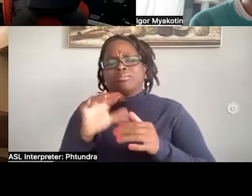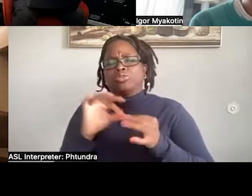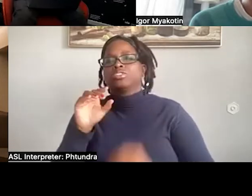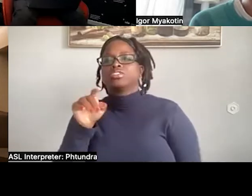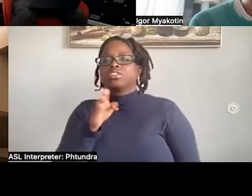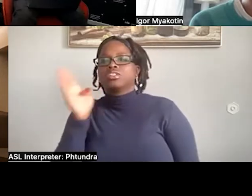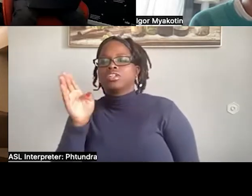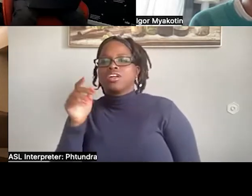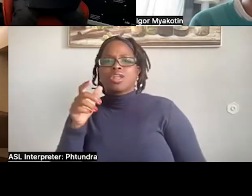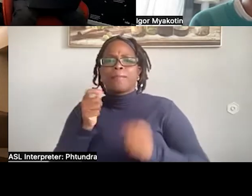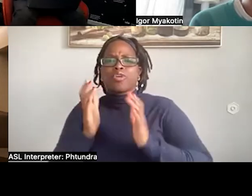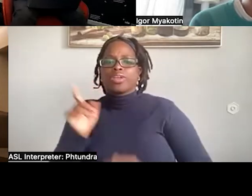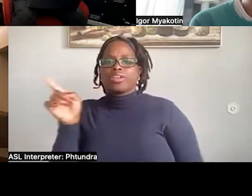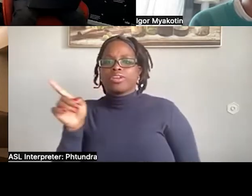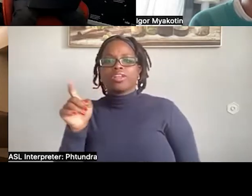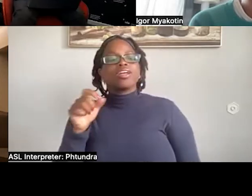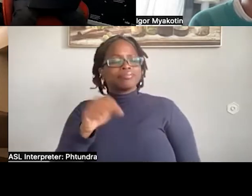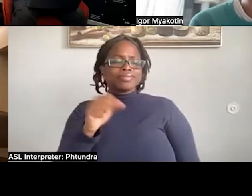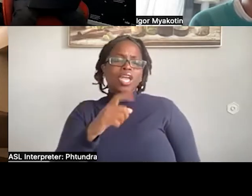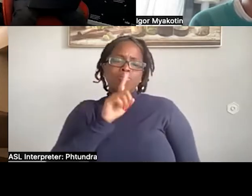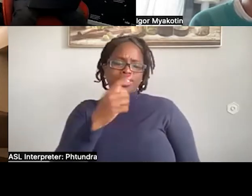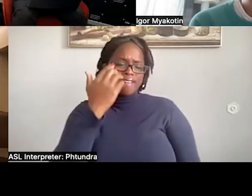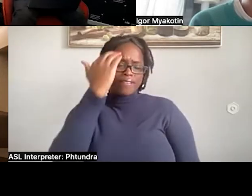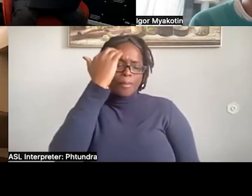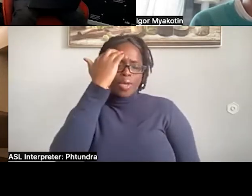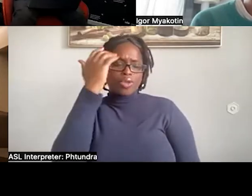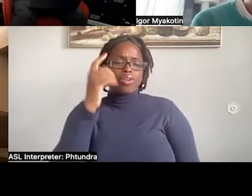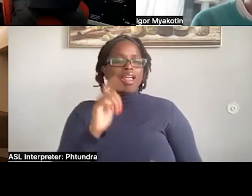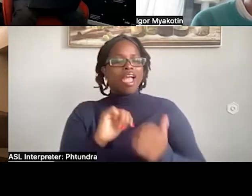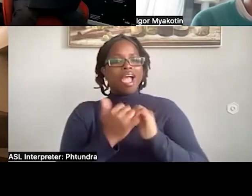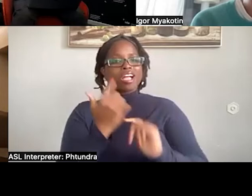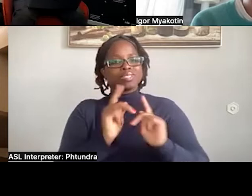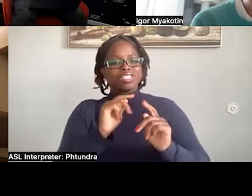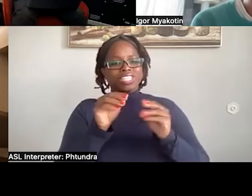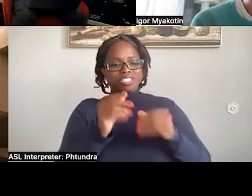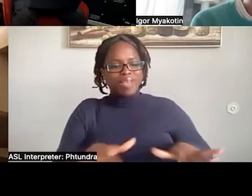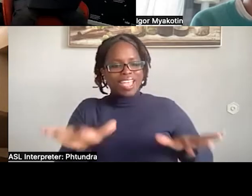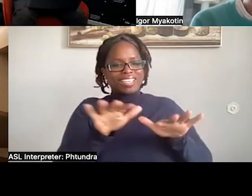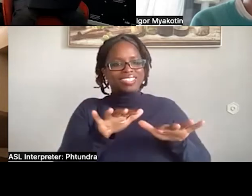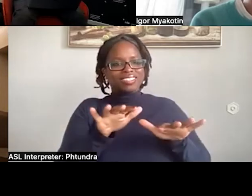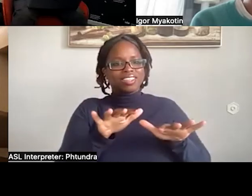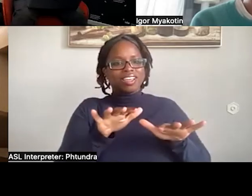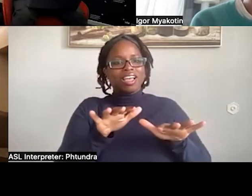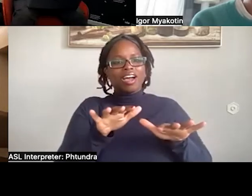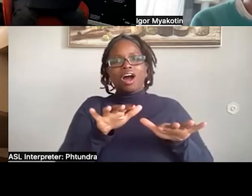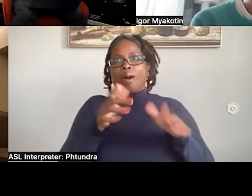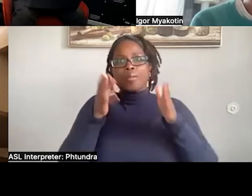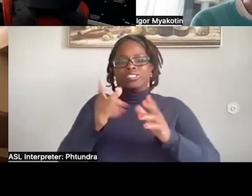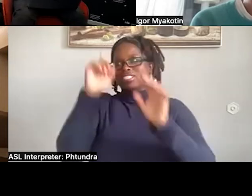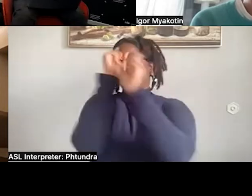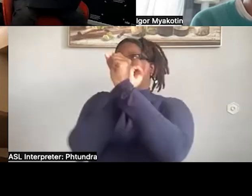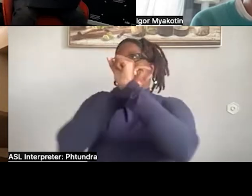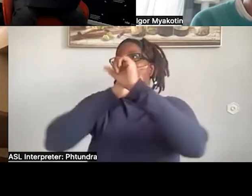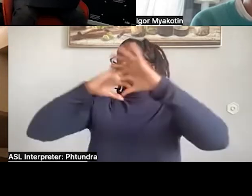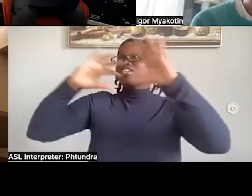know, I guess I'm saying I'm certainly familiar with how a particular space can live in the popular imagination, and how maybe